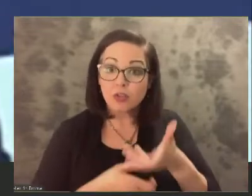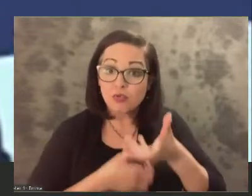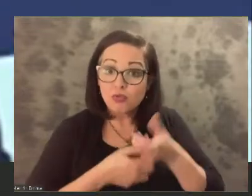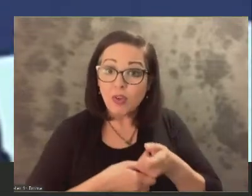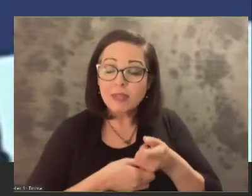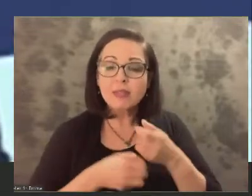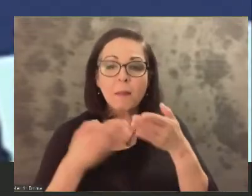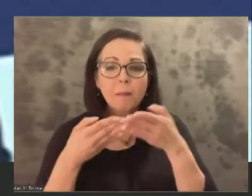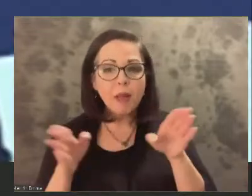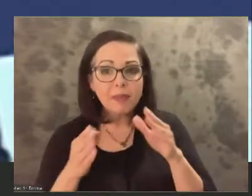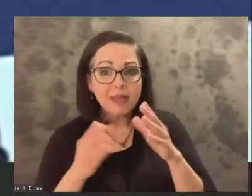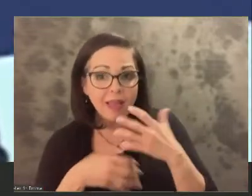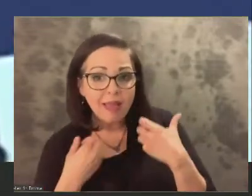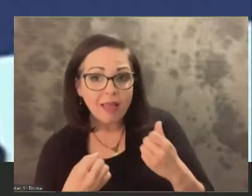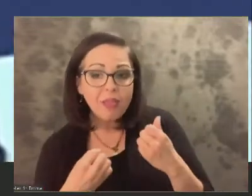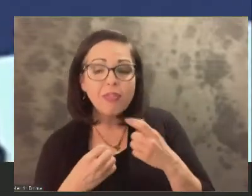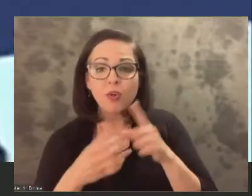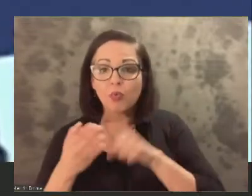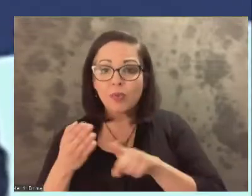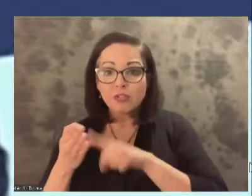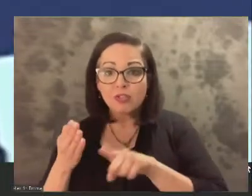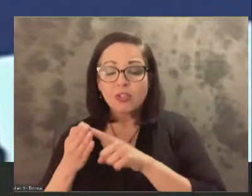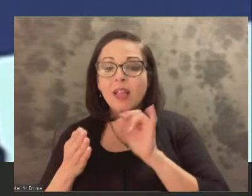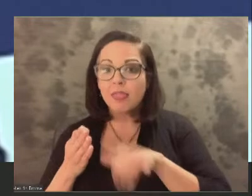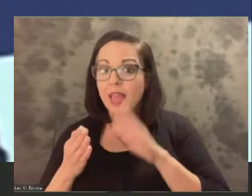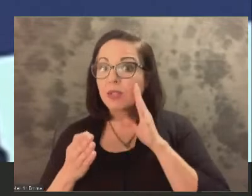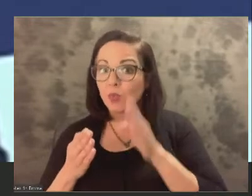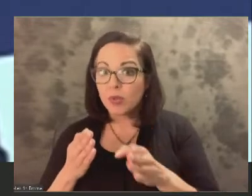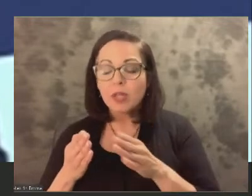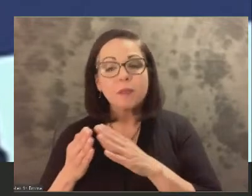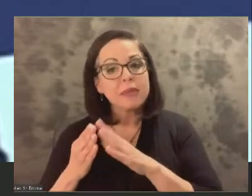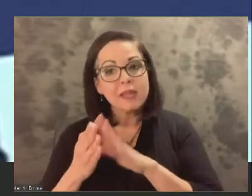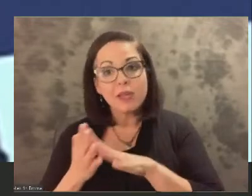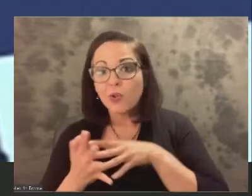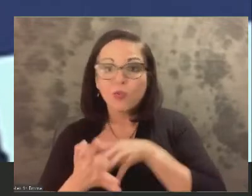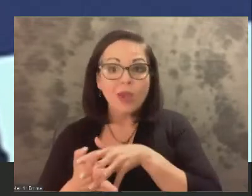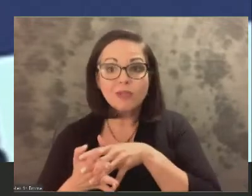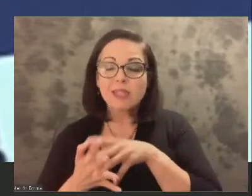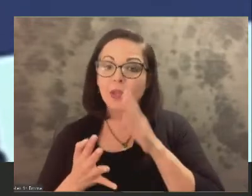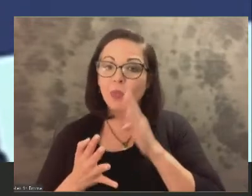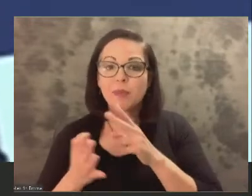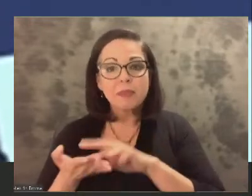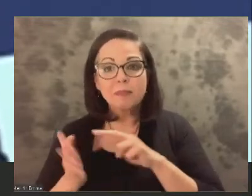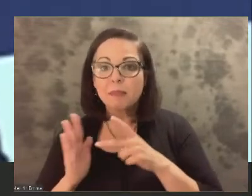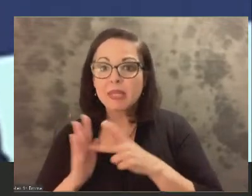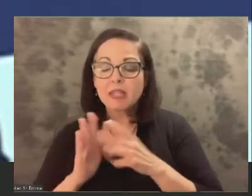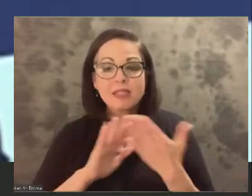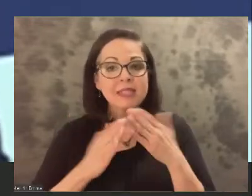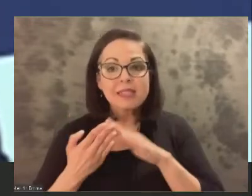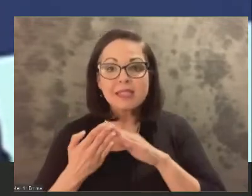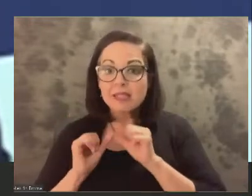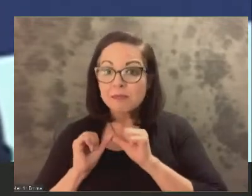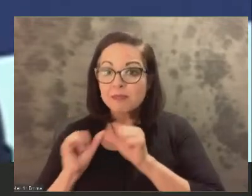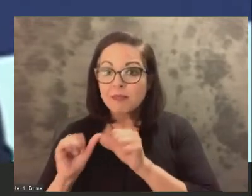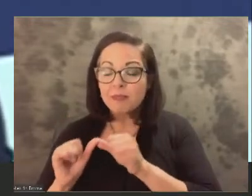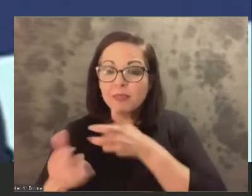in research, and that's going to be grounded in meaningful and sustained community